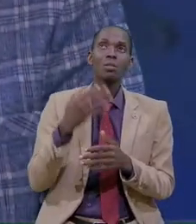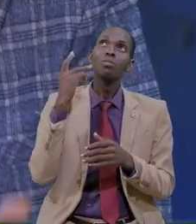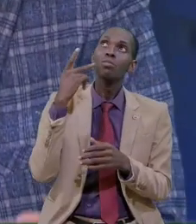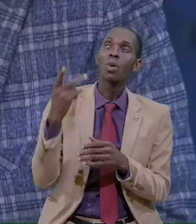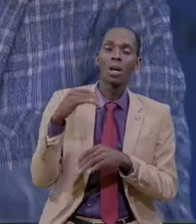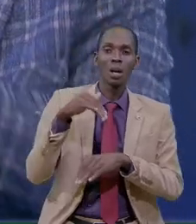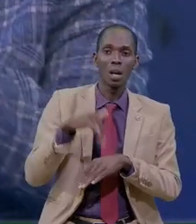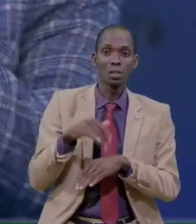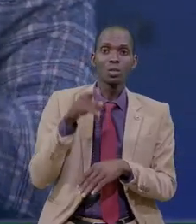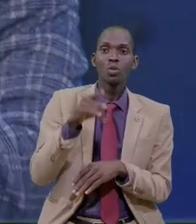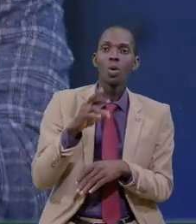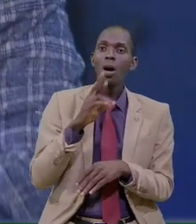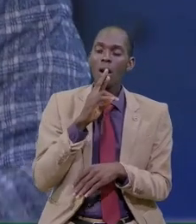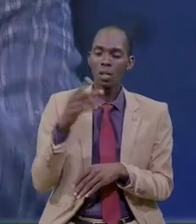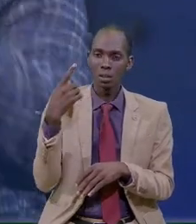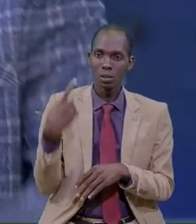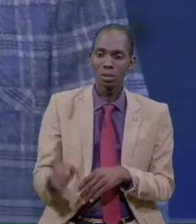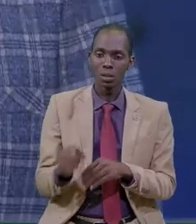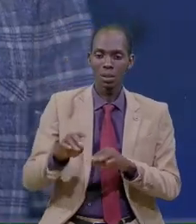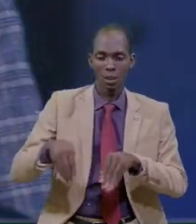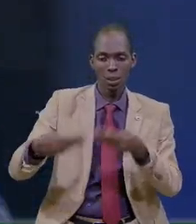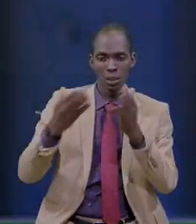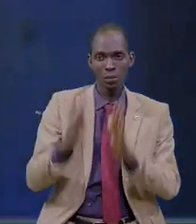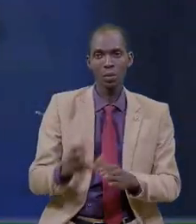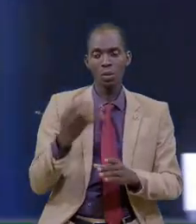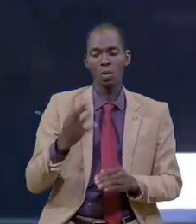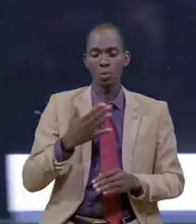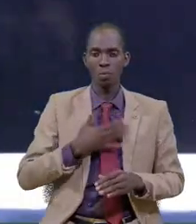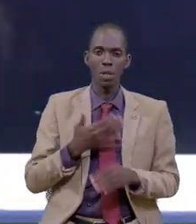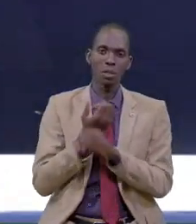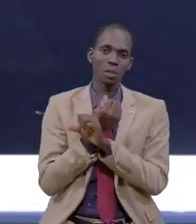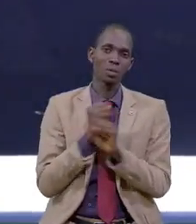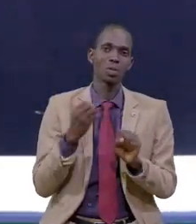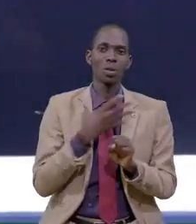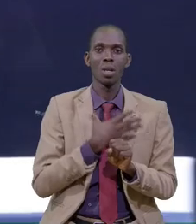the source of my salvation and healing.